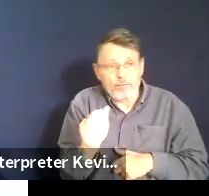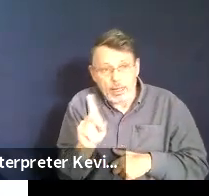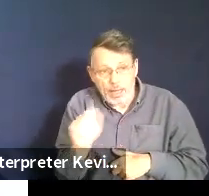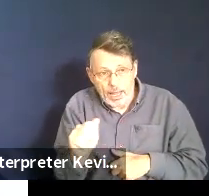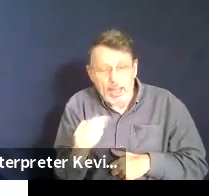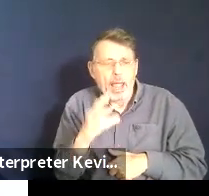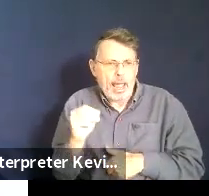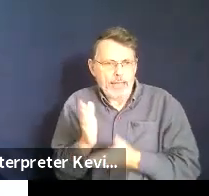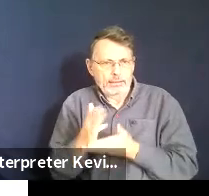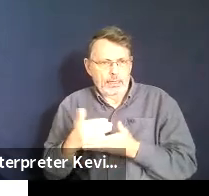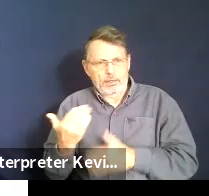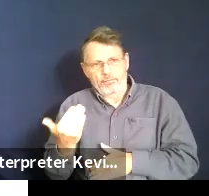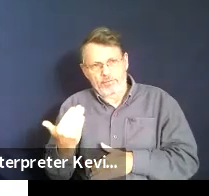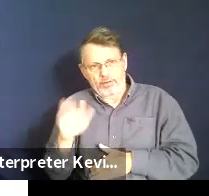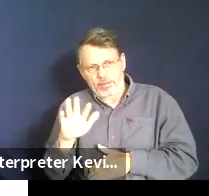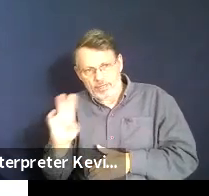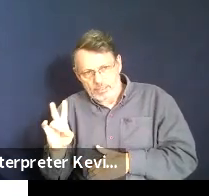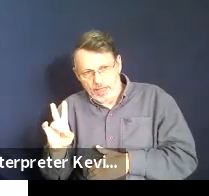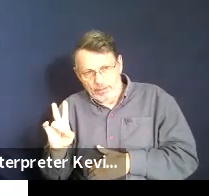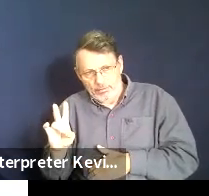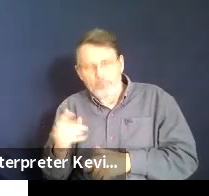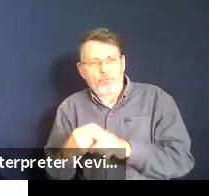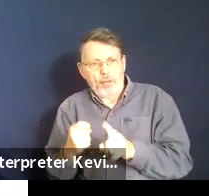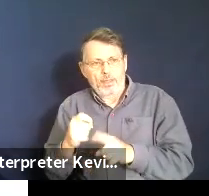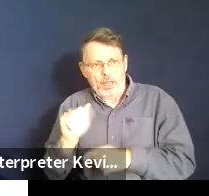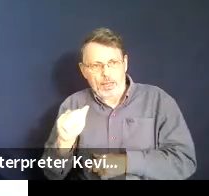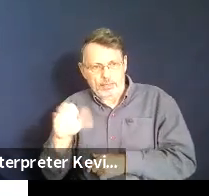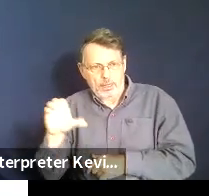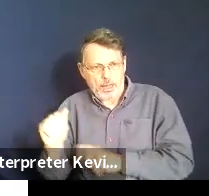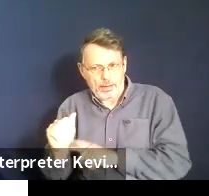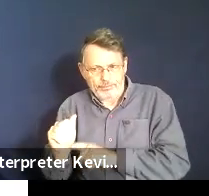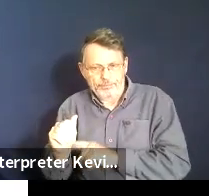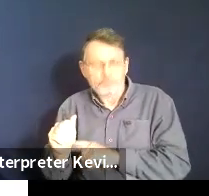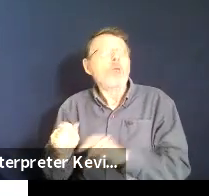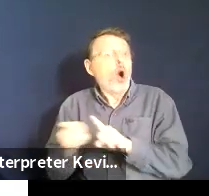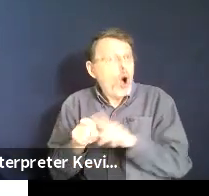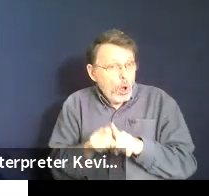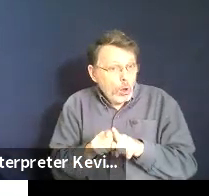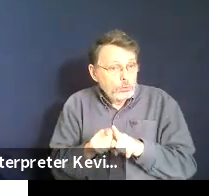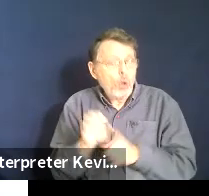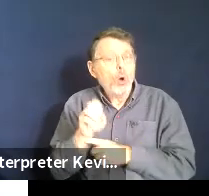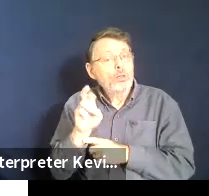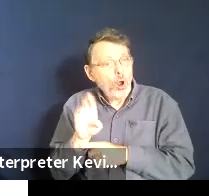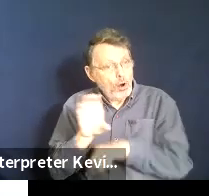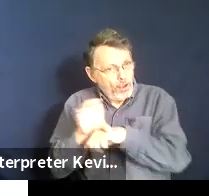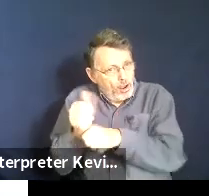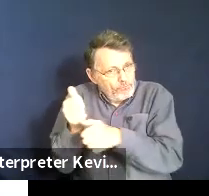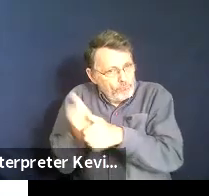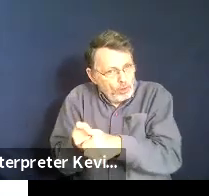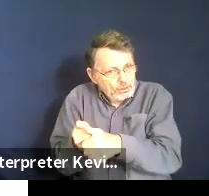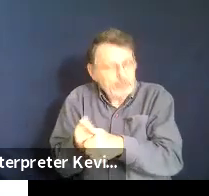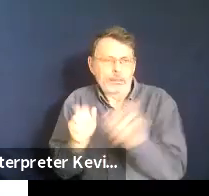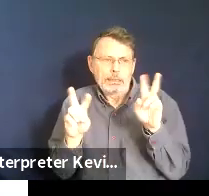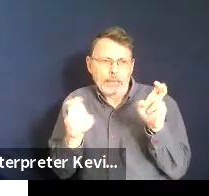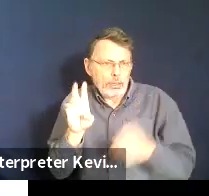and Section 1557 of the Affordable Care Act, OCR also enforces, for example, Title